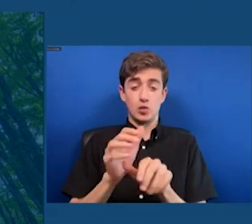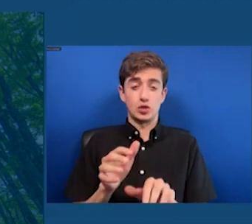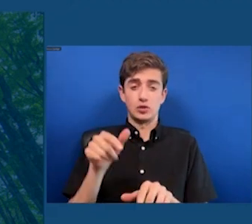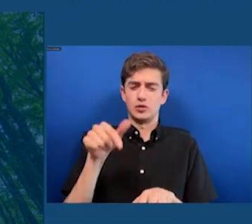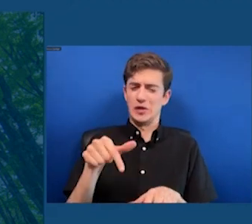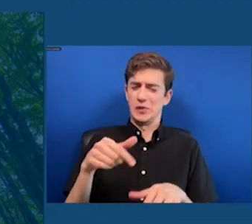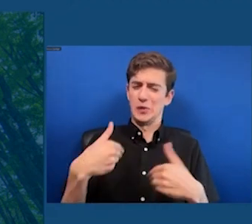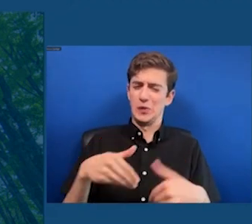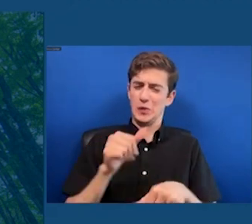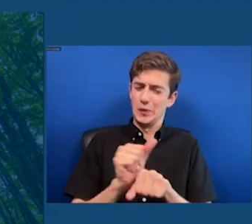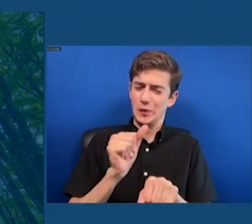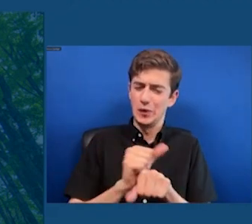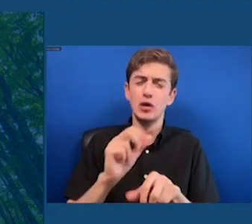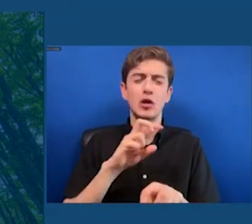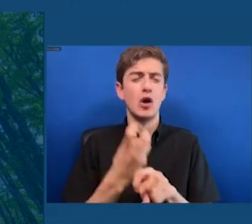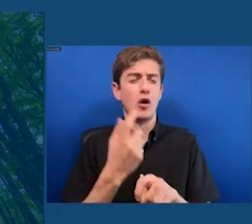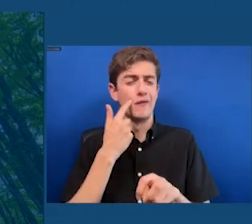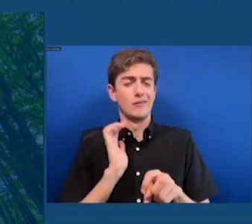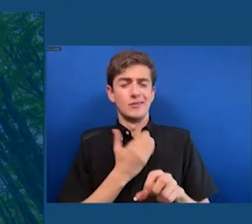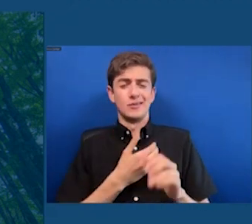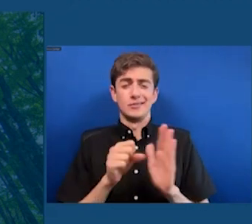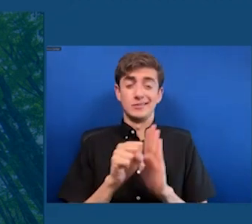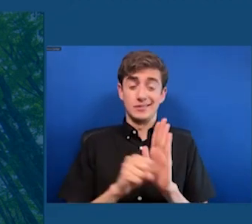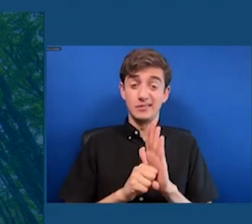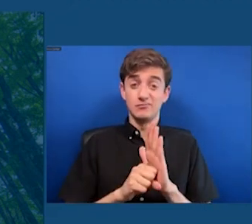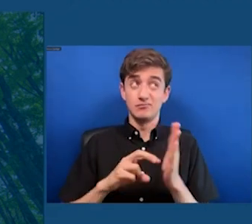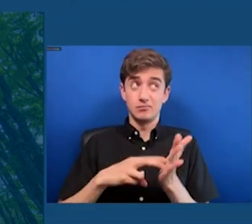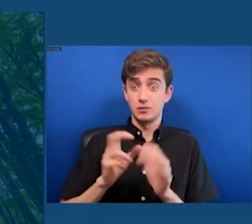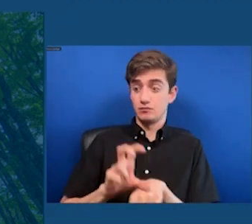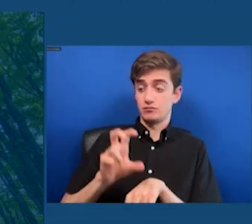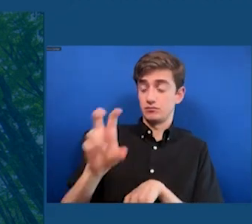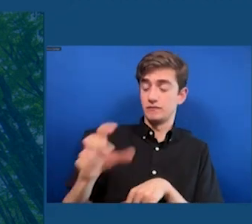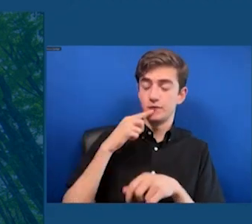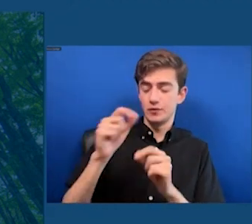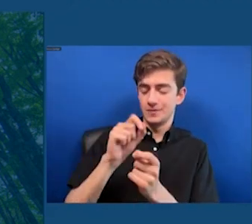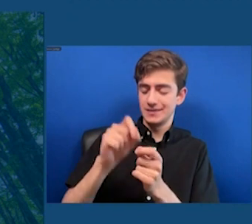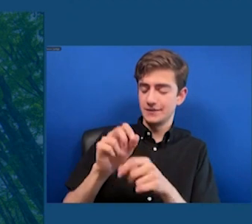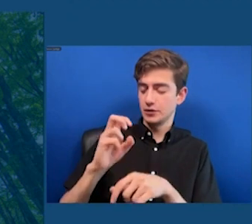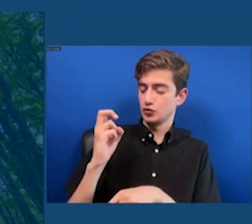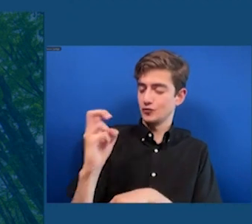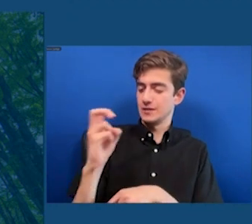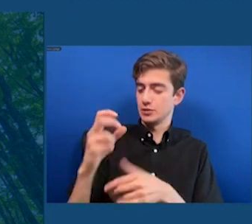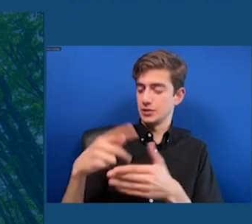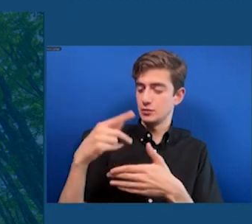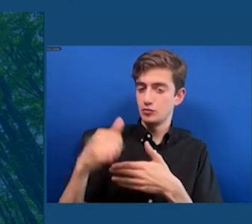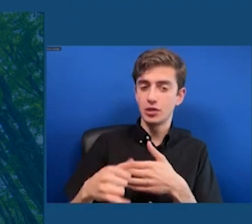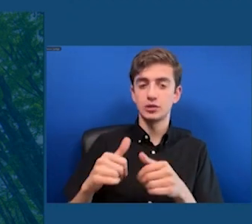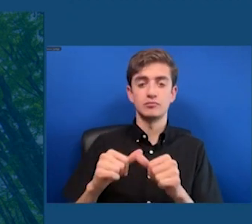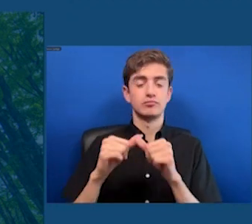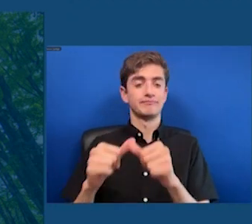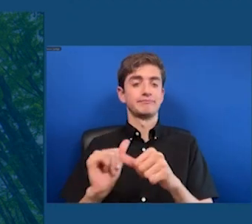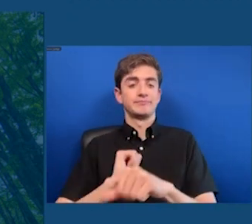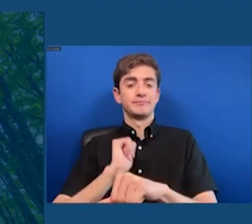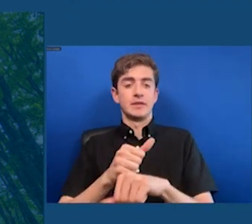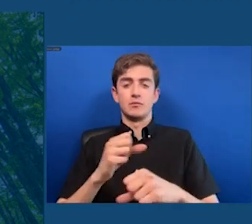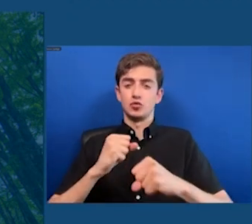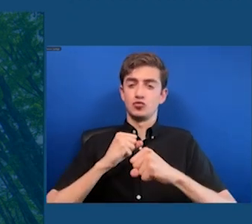work on significant transportation projects and making sure that we continue to institute strong labor